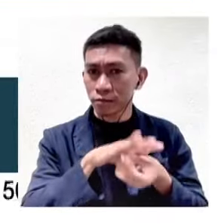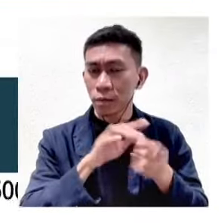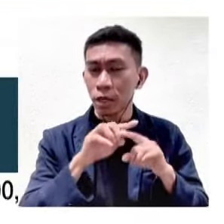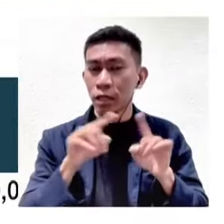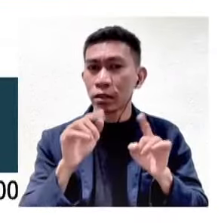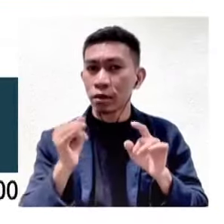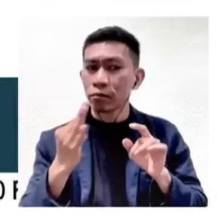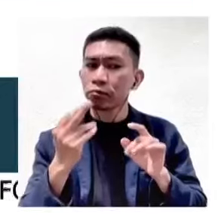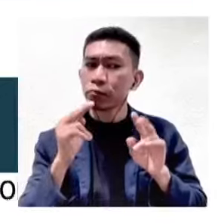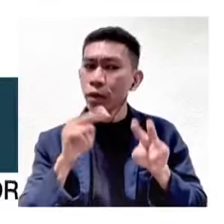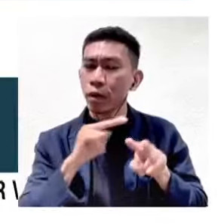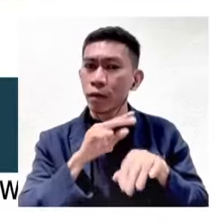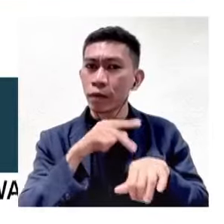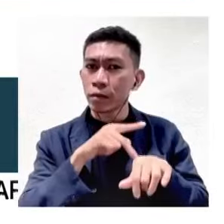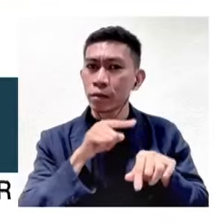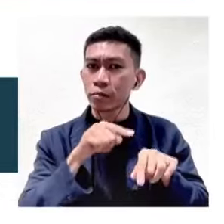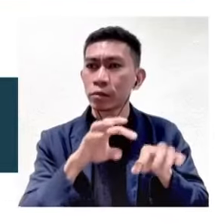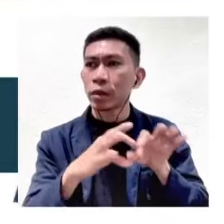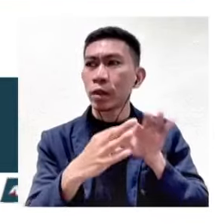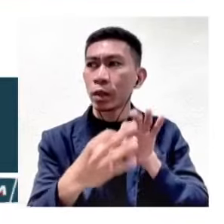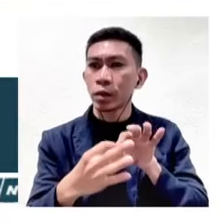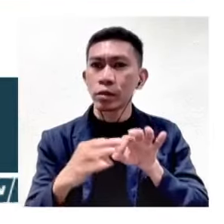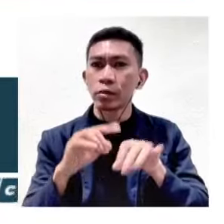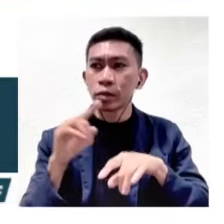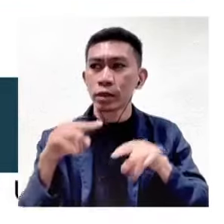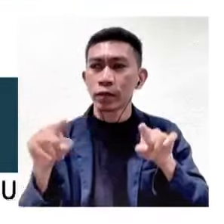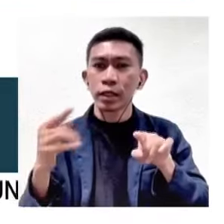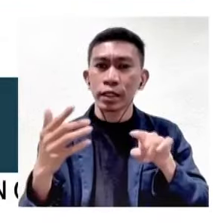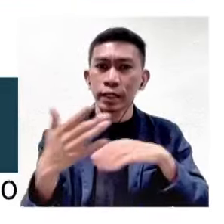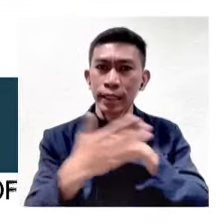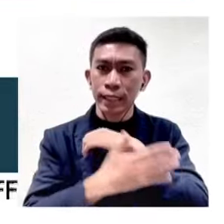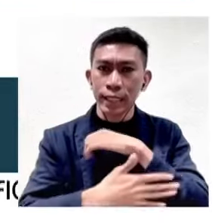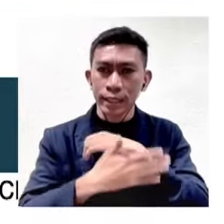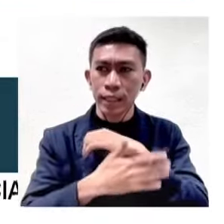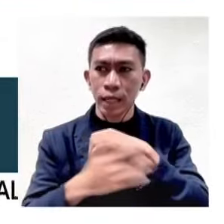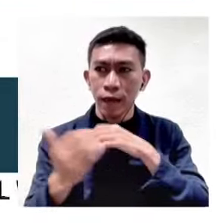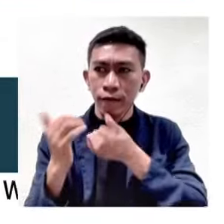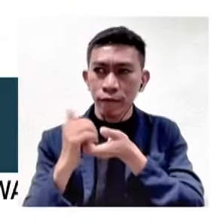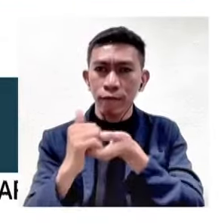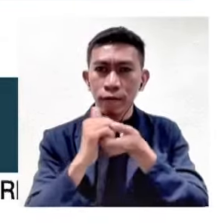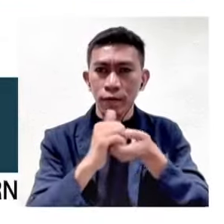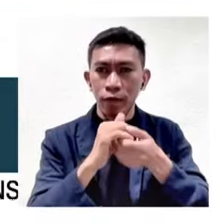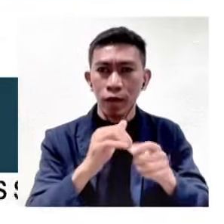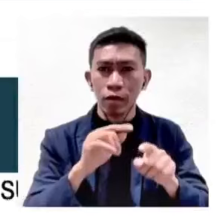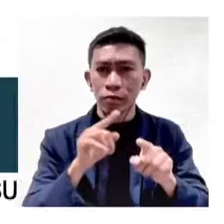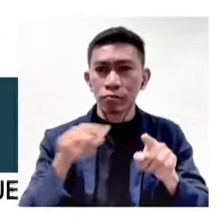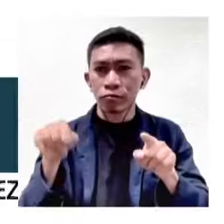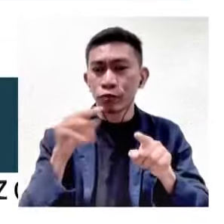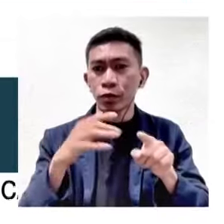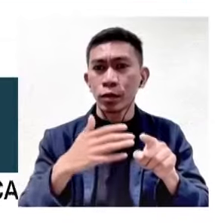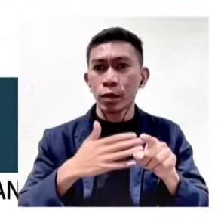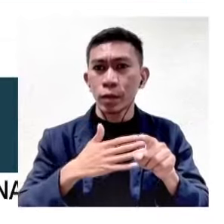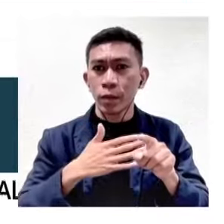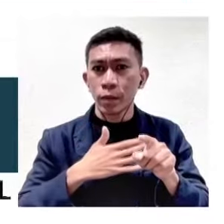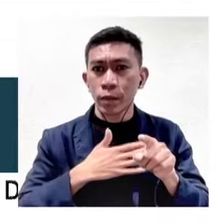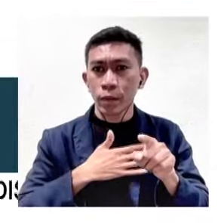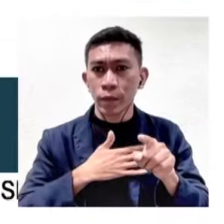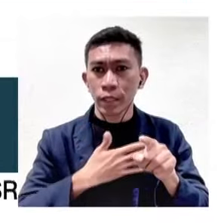of like-minded security partners who are willing to make real